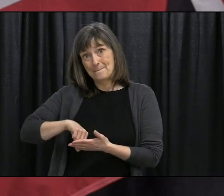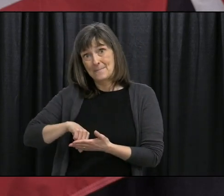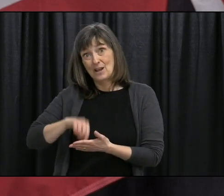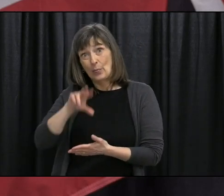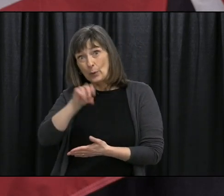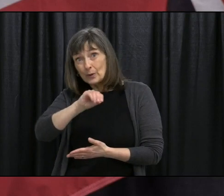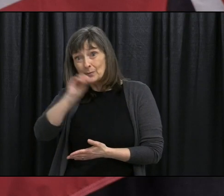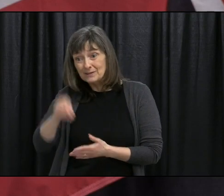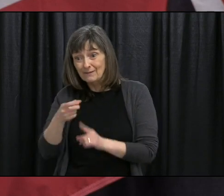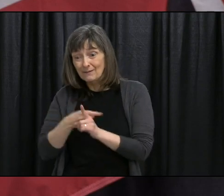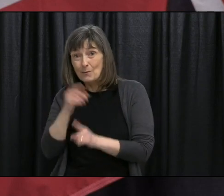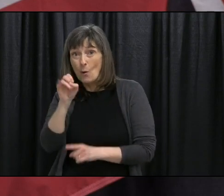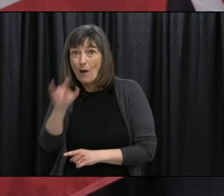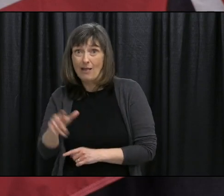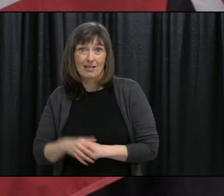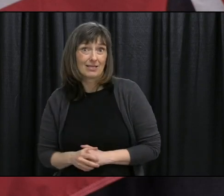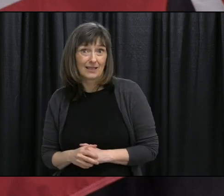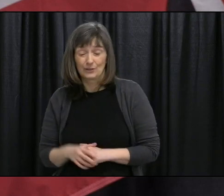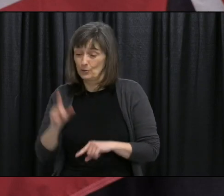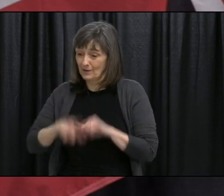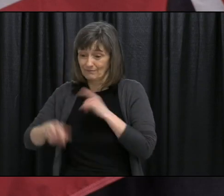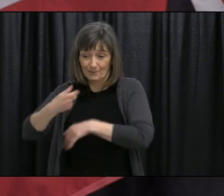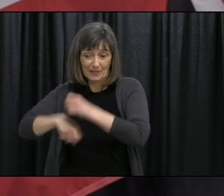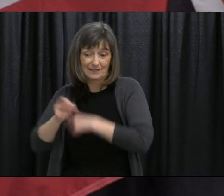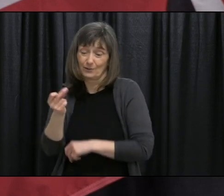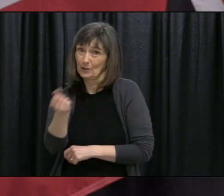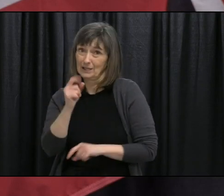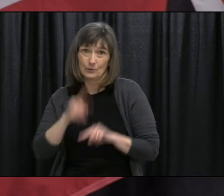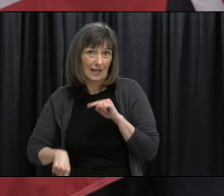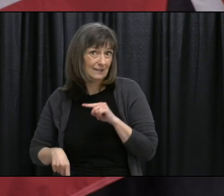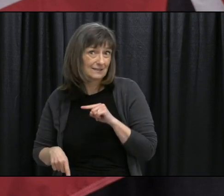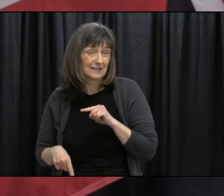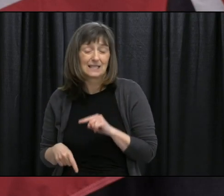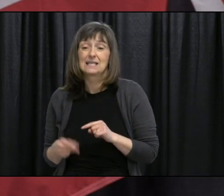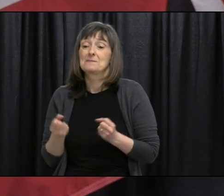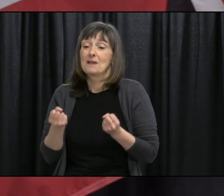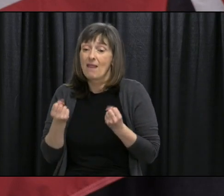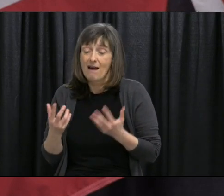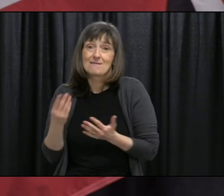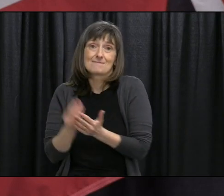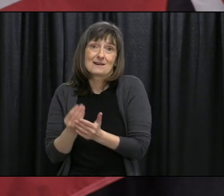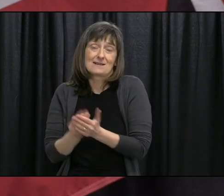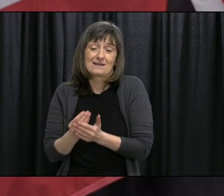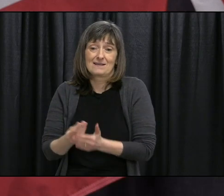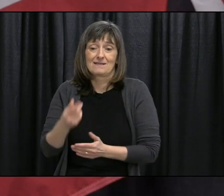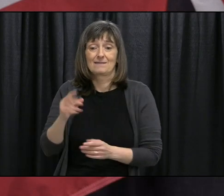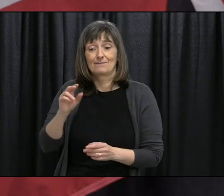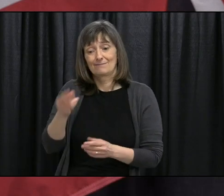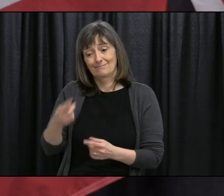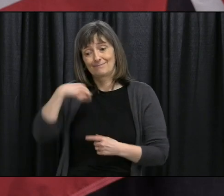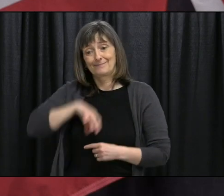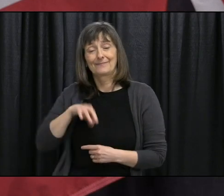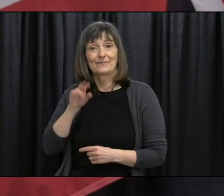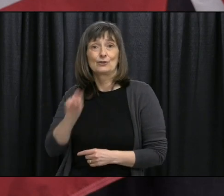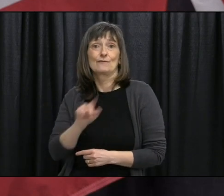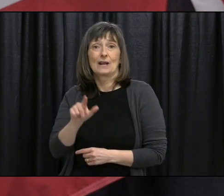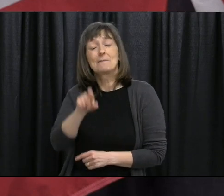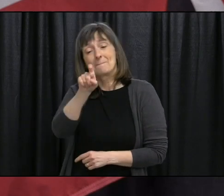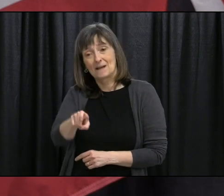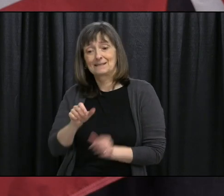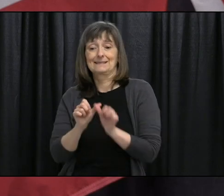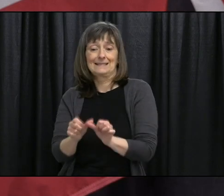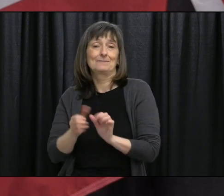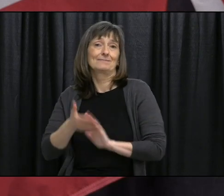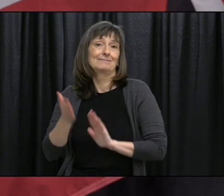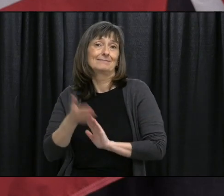is a huge generator of jobs, is a great revenue generator for Newfoundland and Labrador, and it's one of those industries that is a must-have for